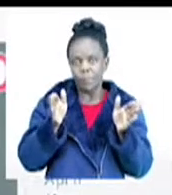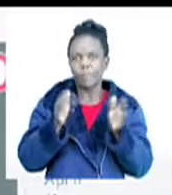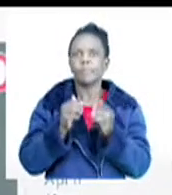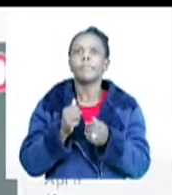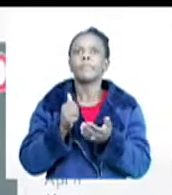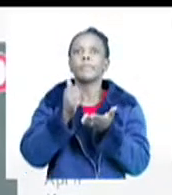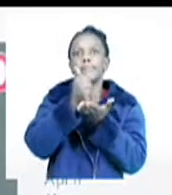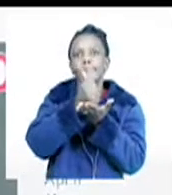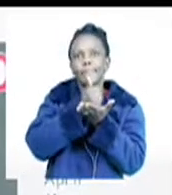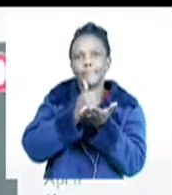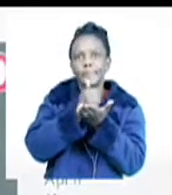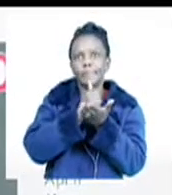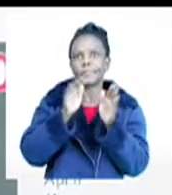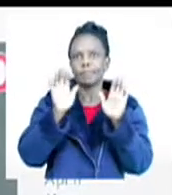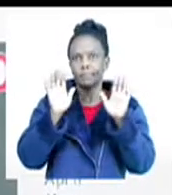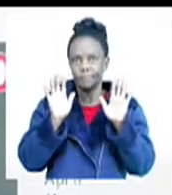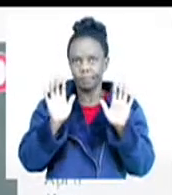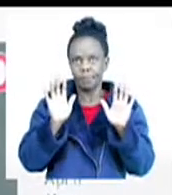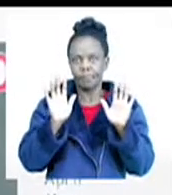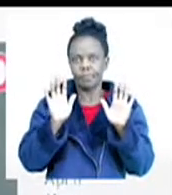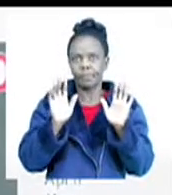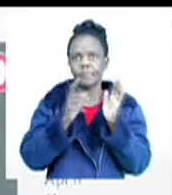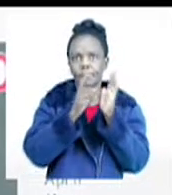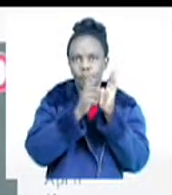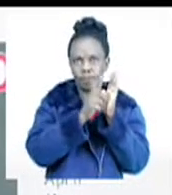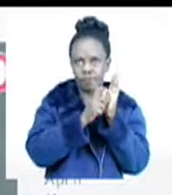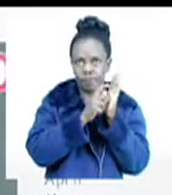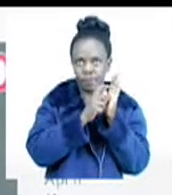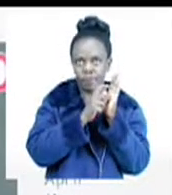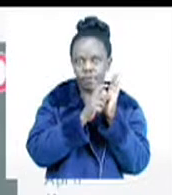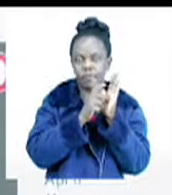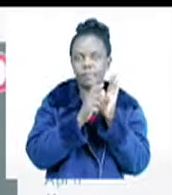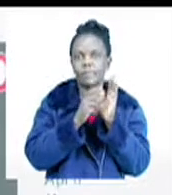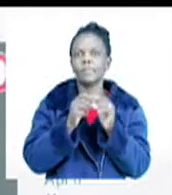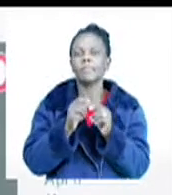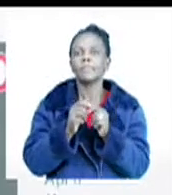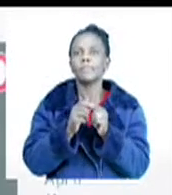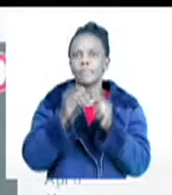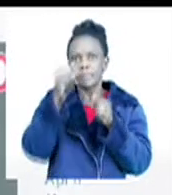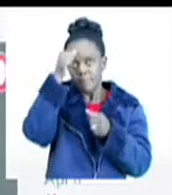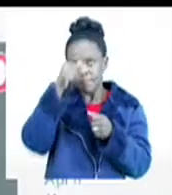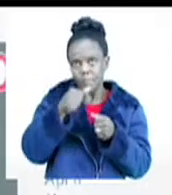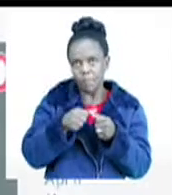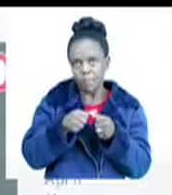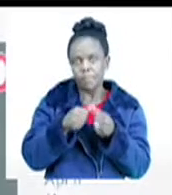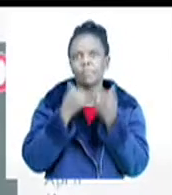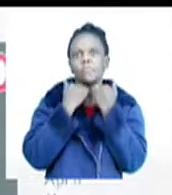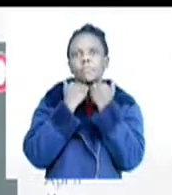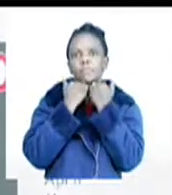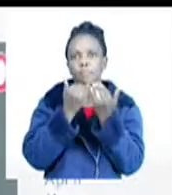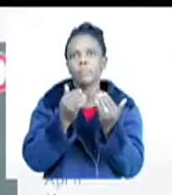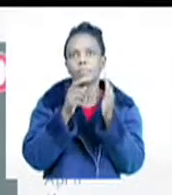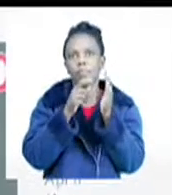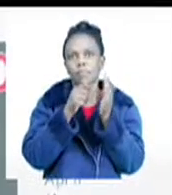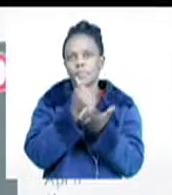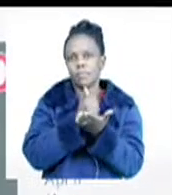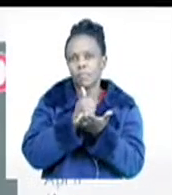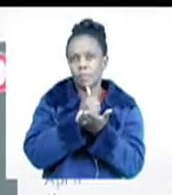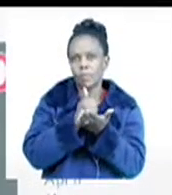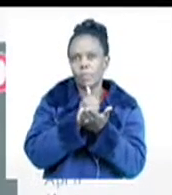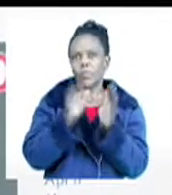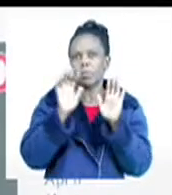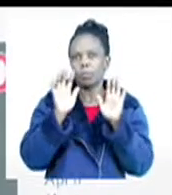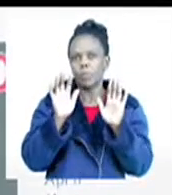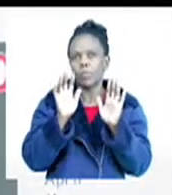us to please sanitize. Remember, sanitizing is very important so that we can keep the